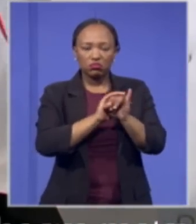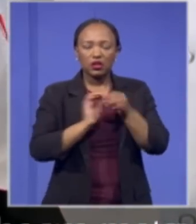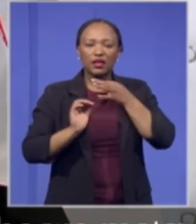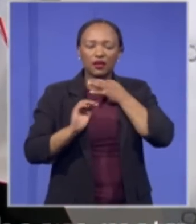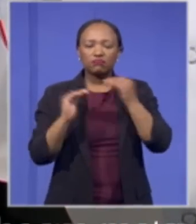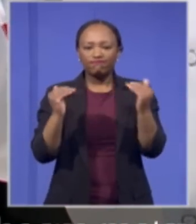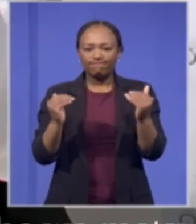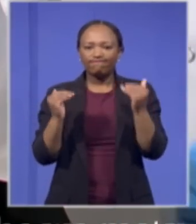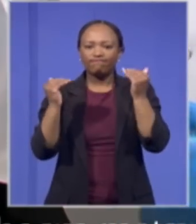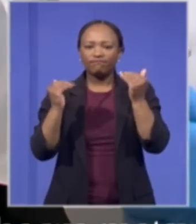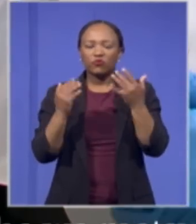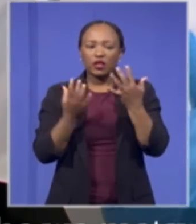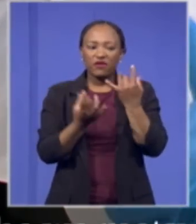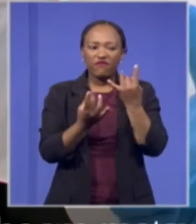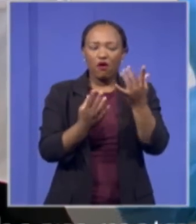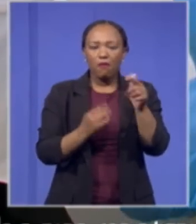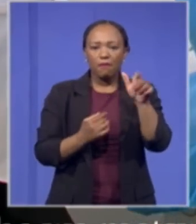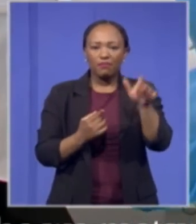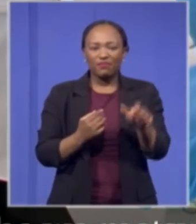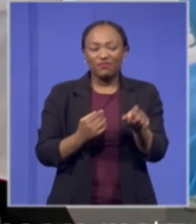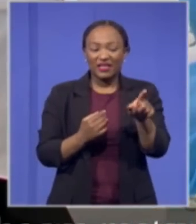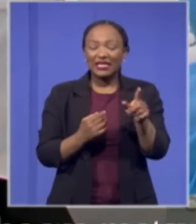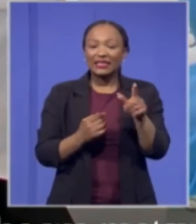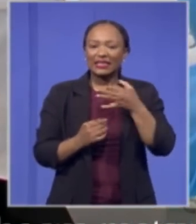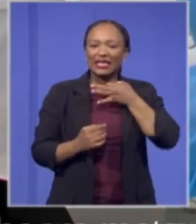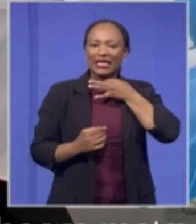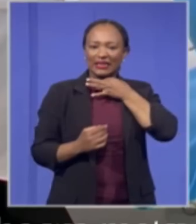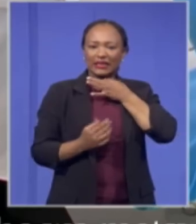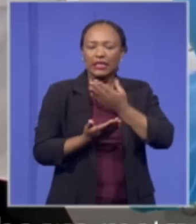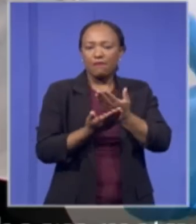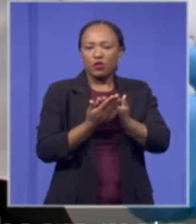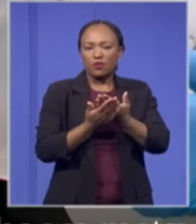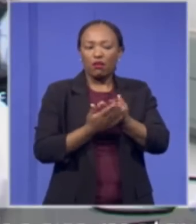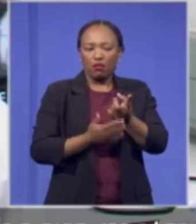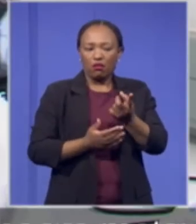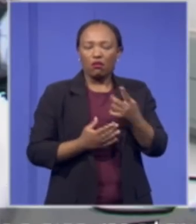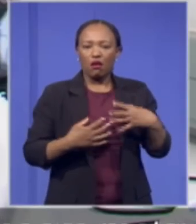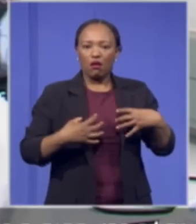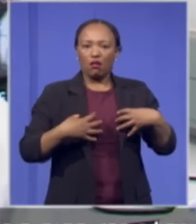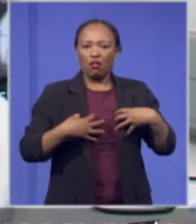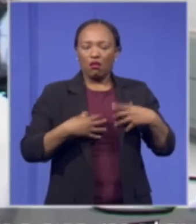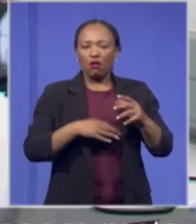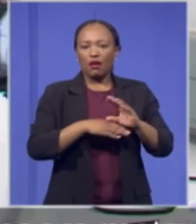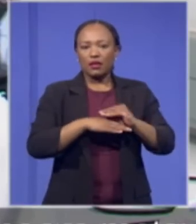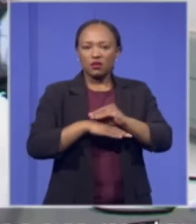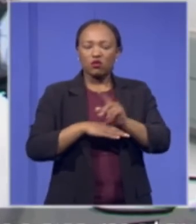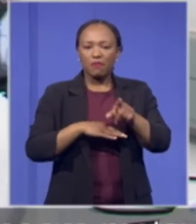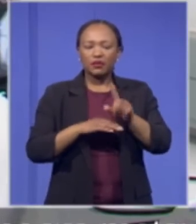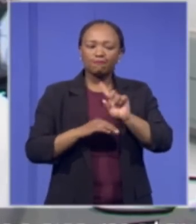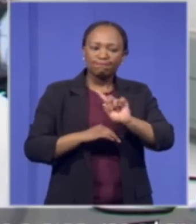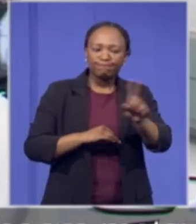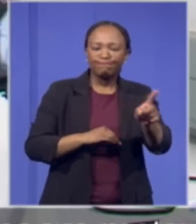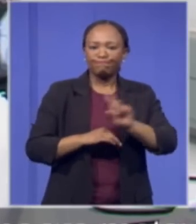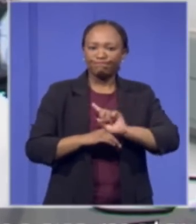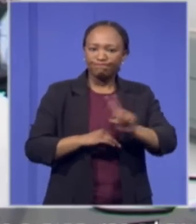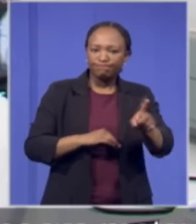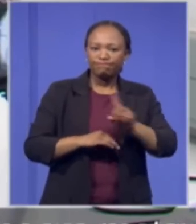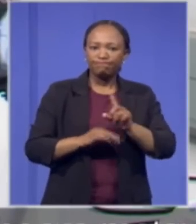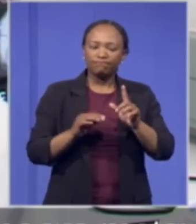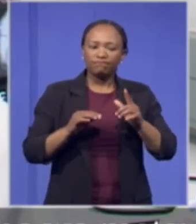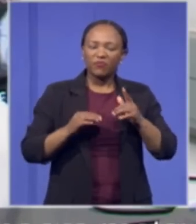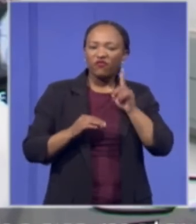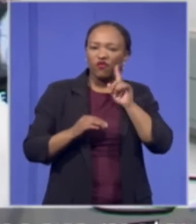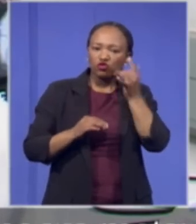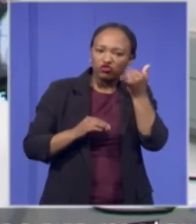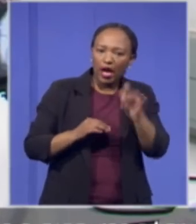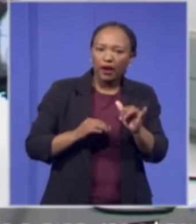mutations, you'll be able to tell someone, okay, you're at a higher risk of developing breast cancer. You need to be doing screenings a lot more often and going